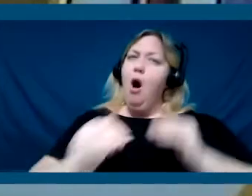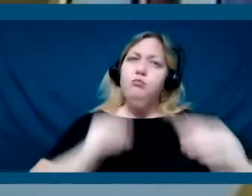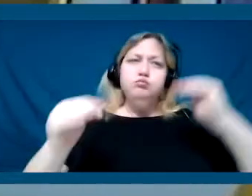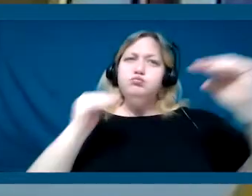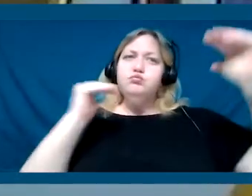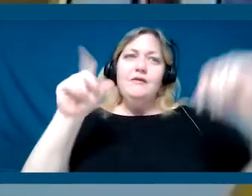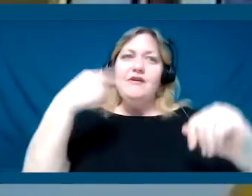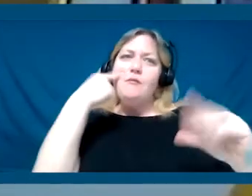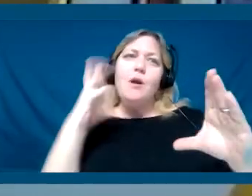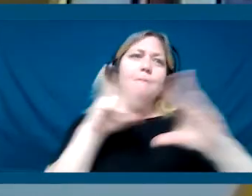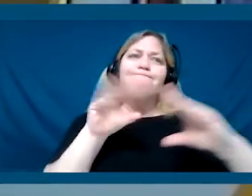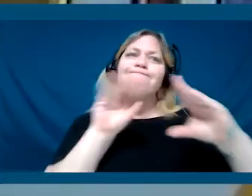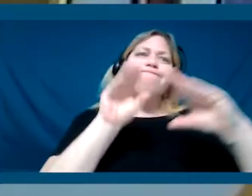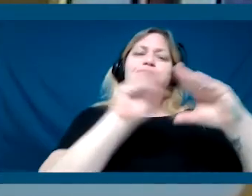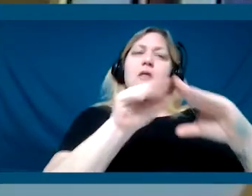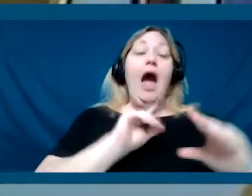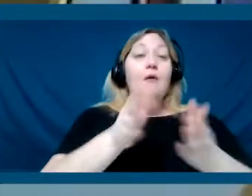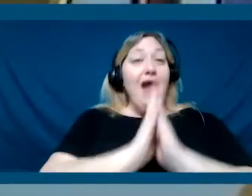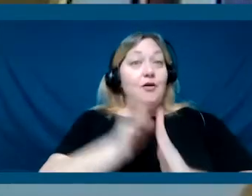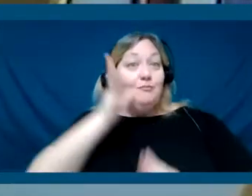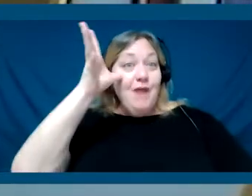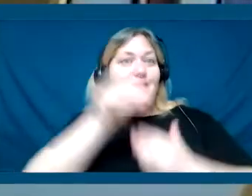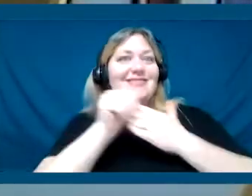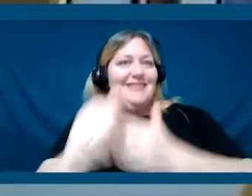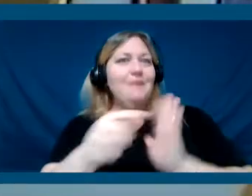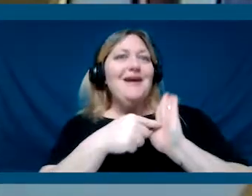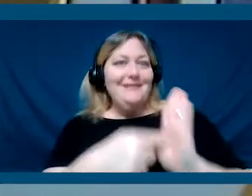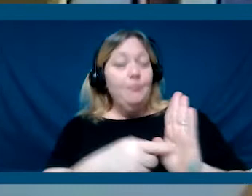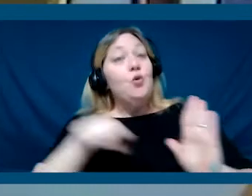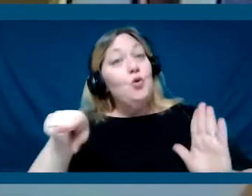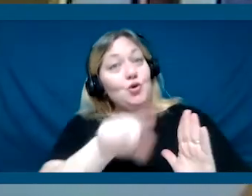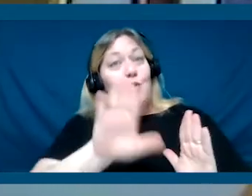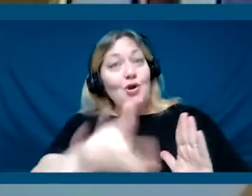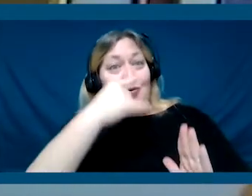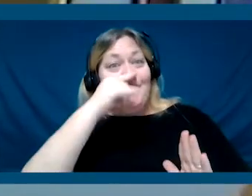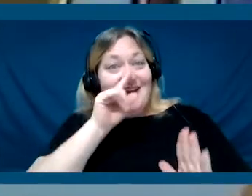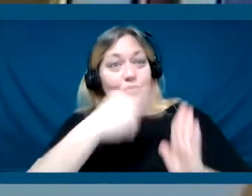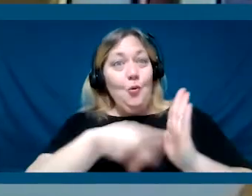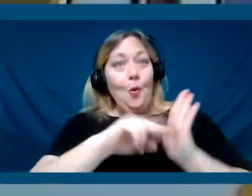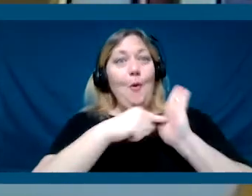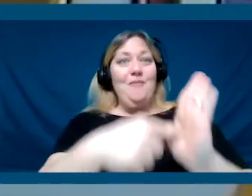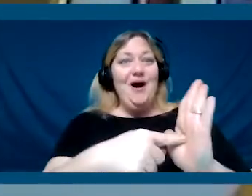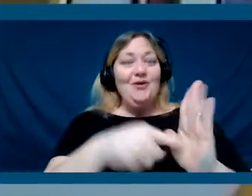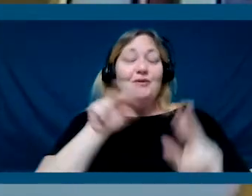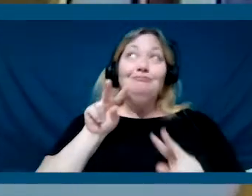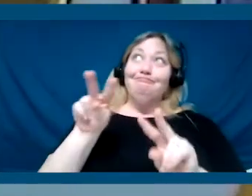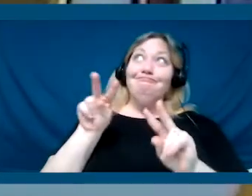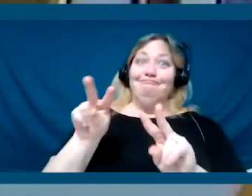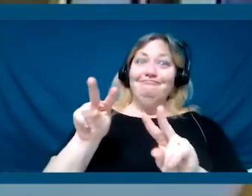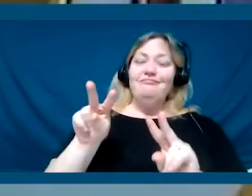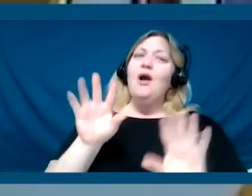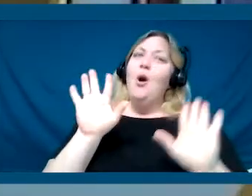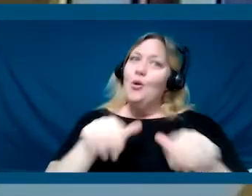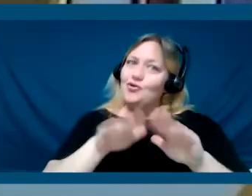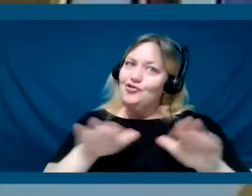government. I would request parents to lead by example. You are your kids' role model. Speaking of children,